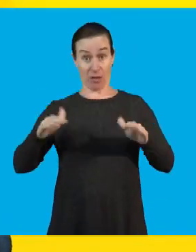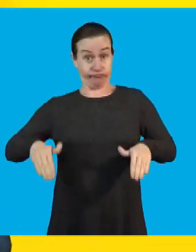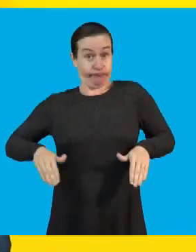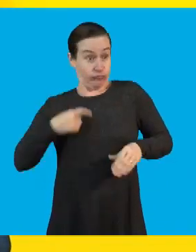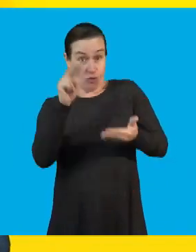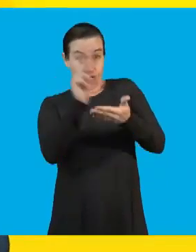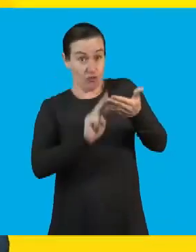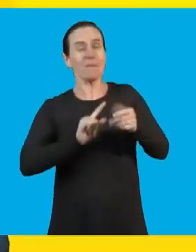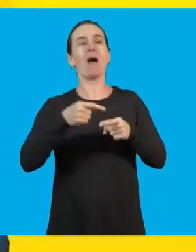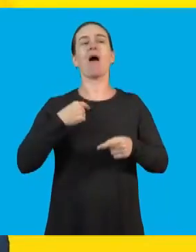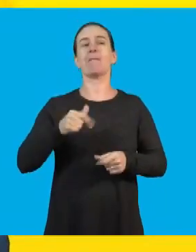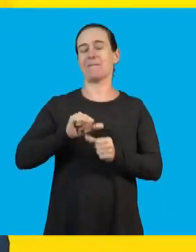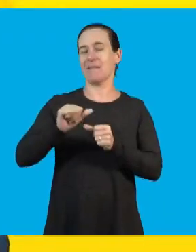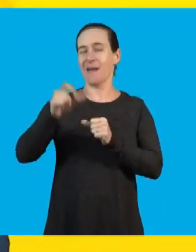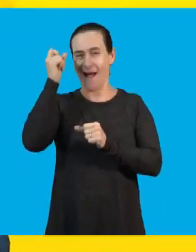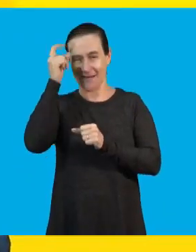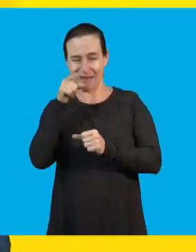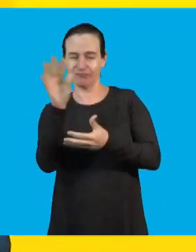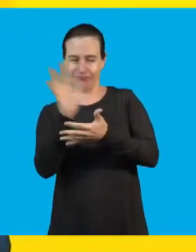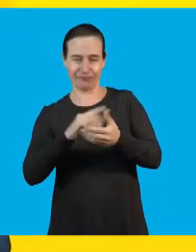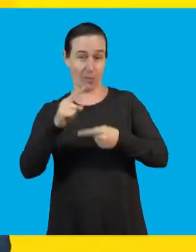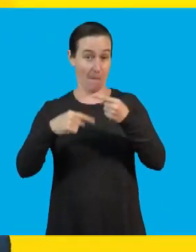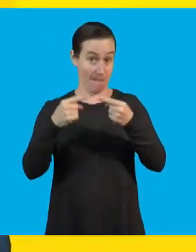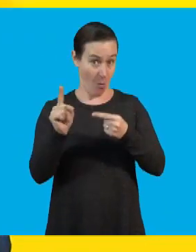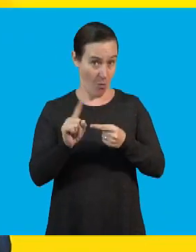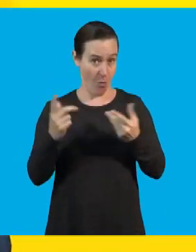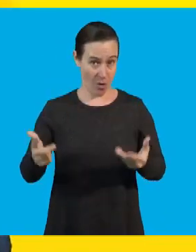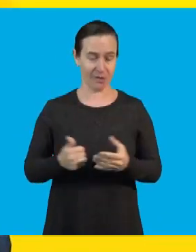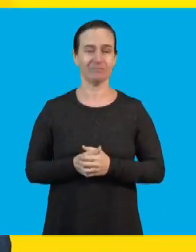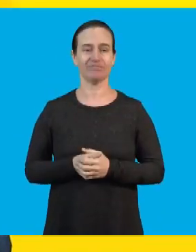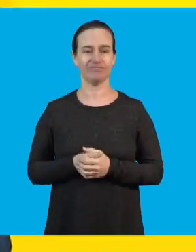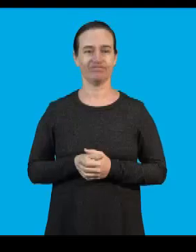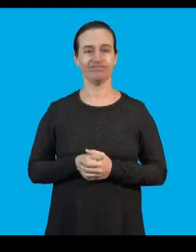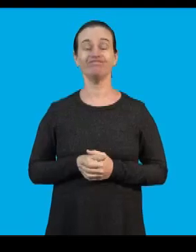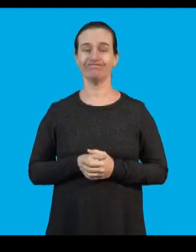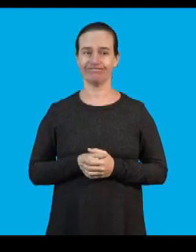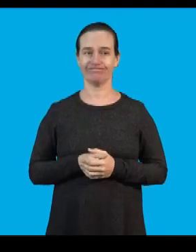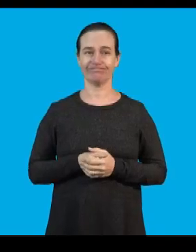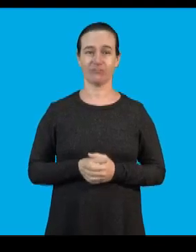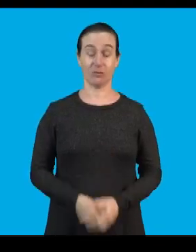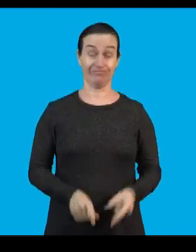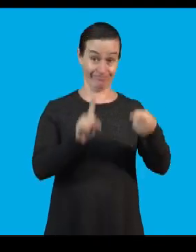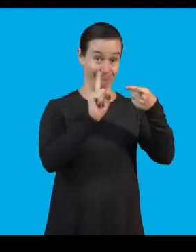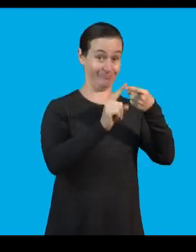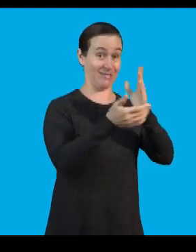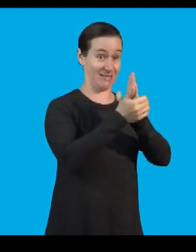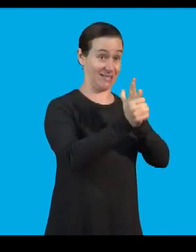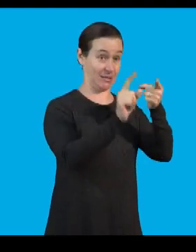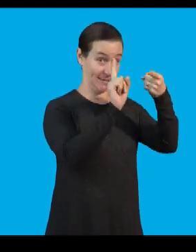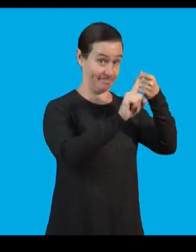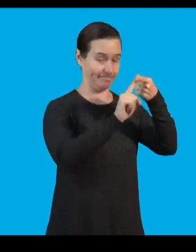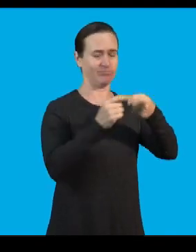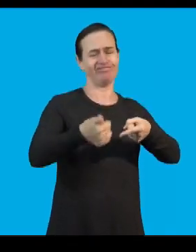to understand? Right, so let's see. We are now moving on to the next part of